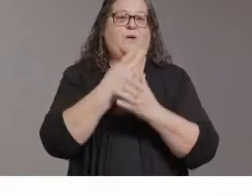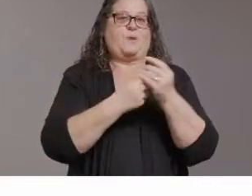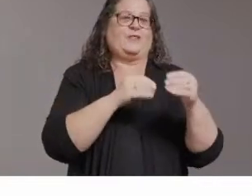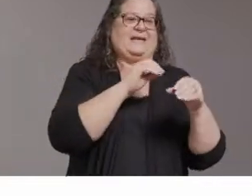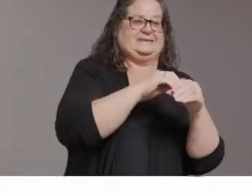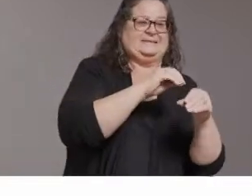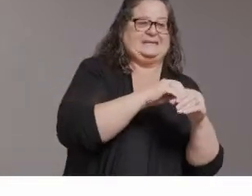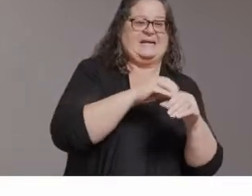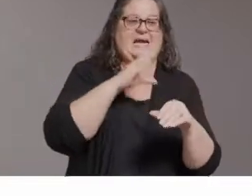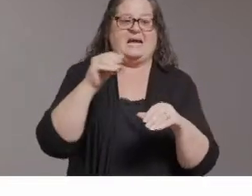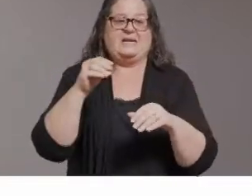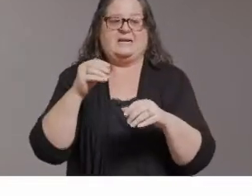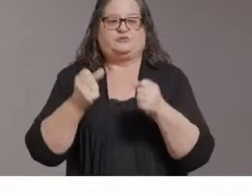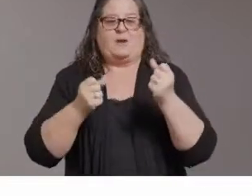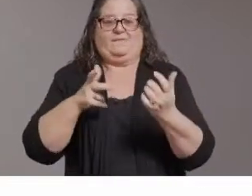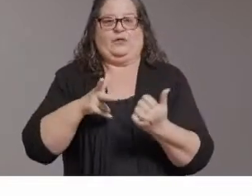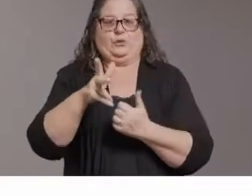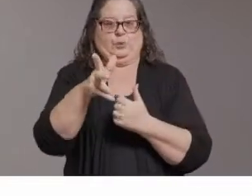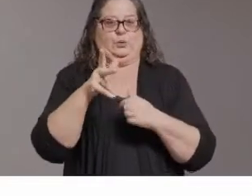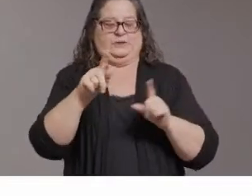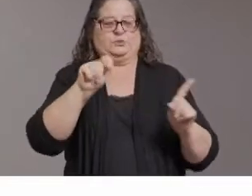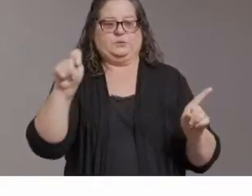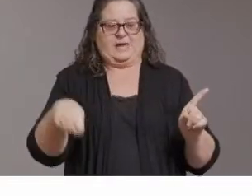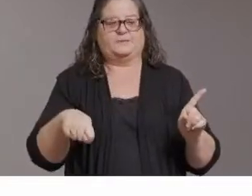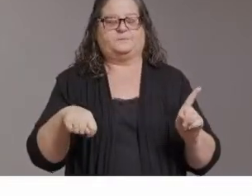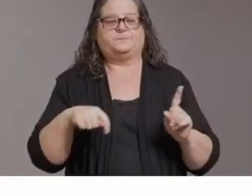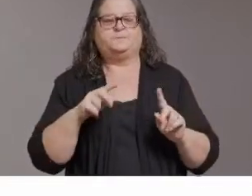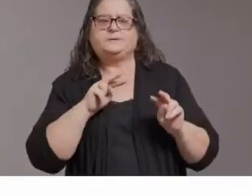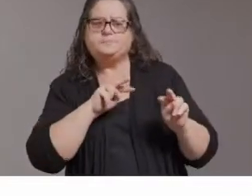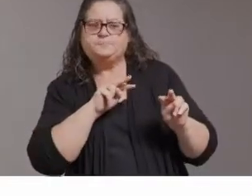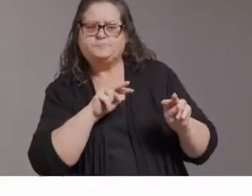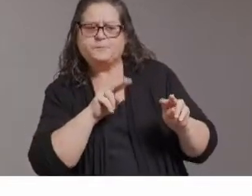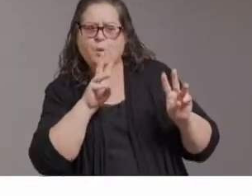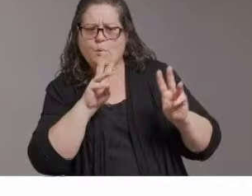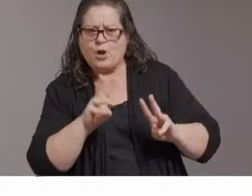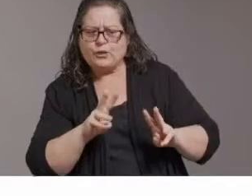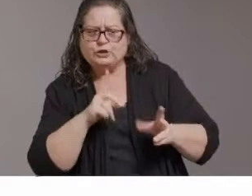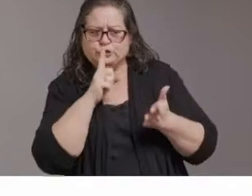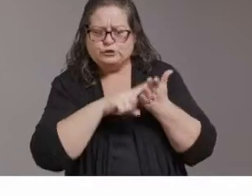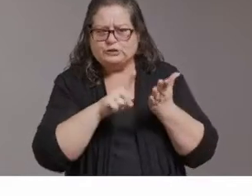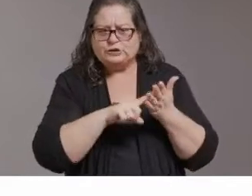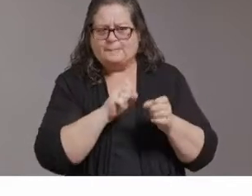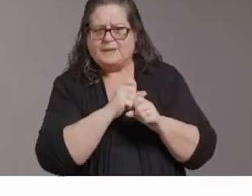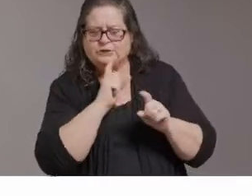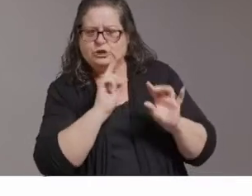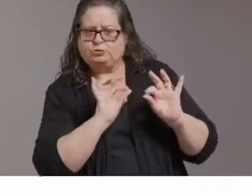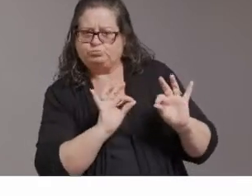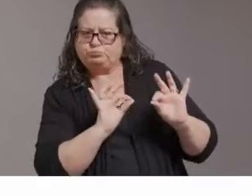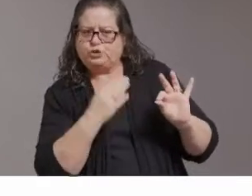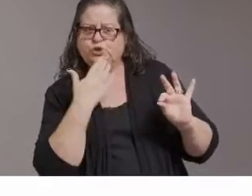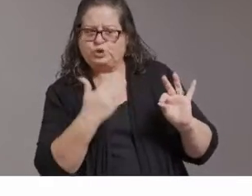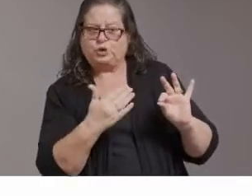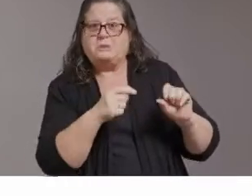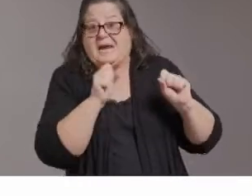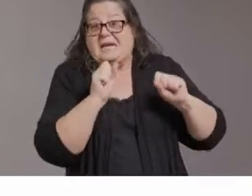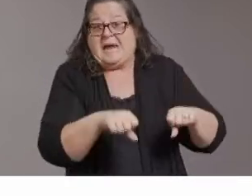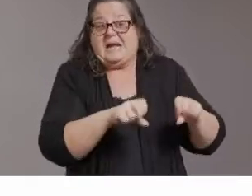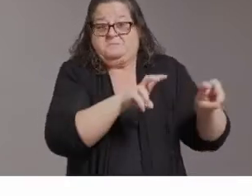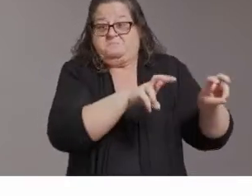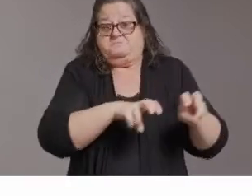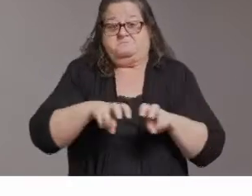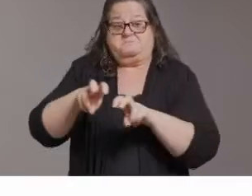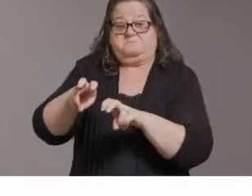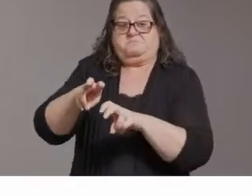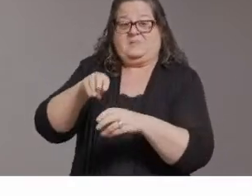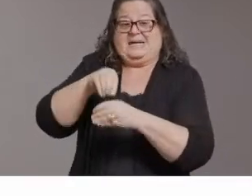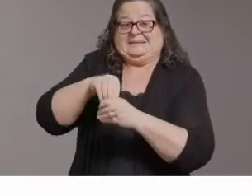They continue to monitor the weather and their operations and can transition completely indoors by